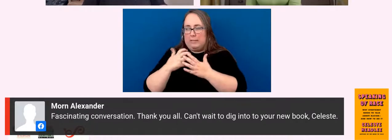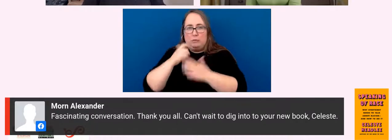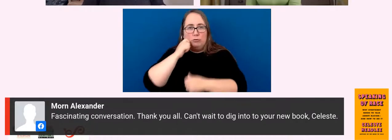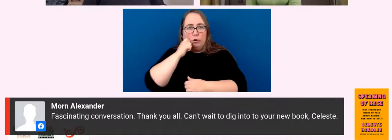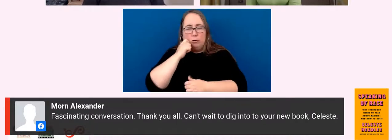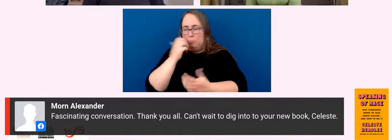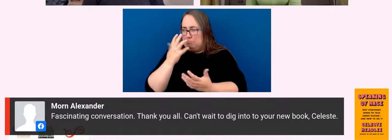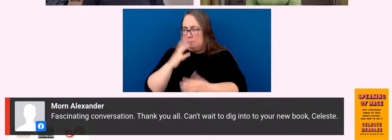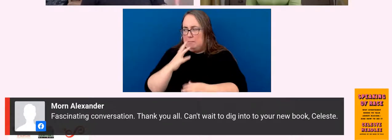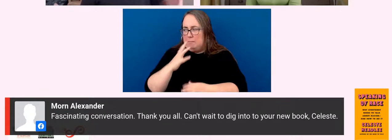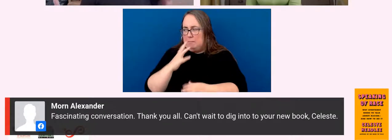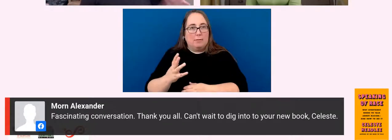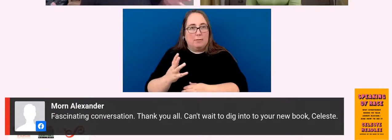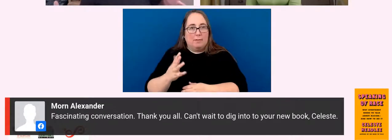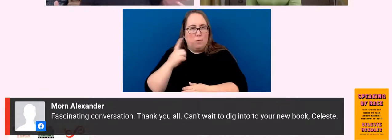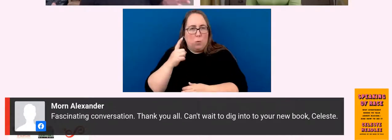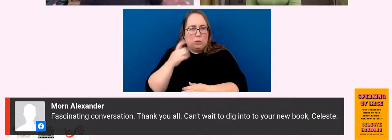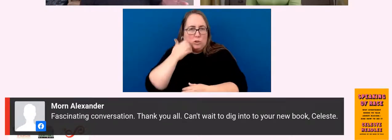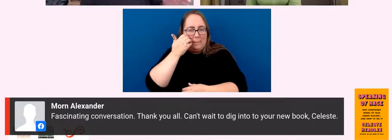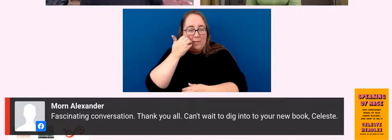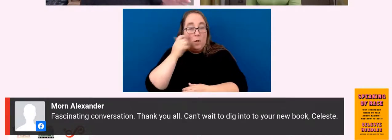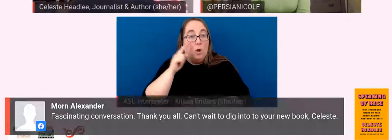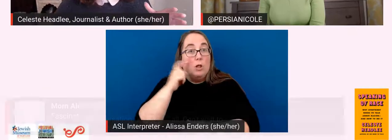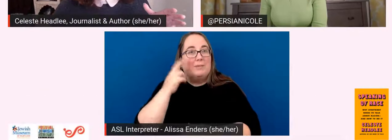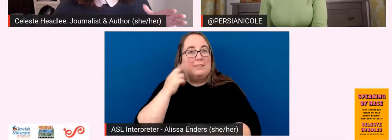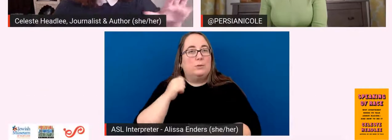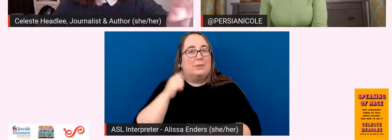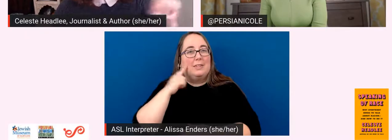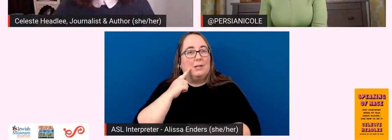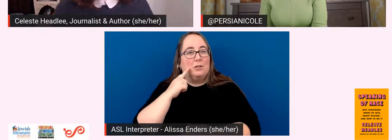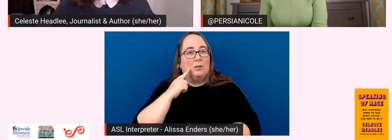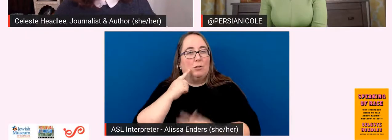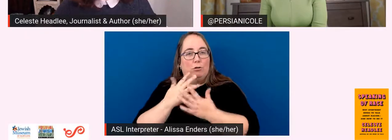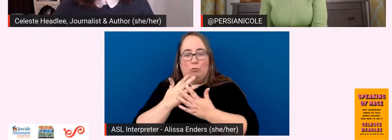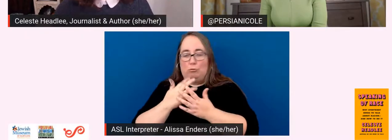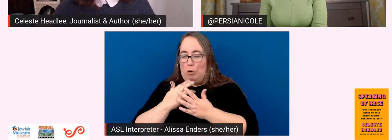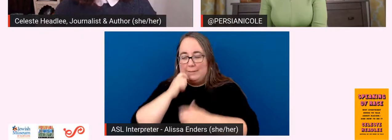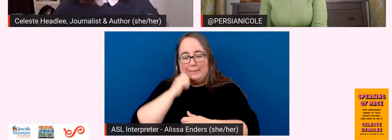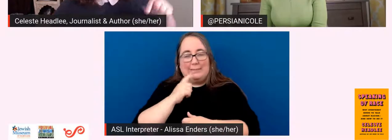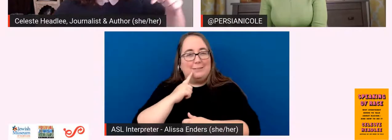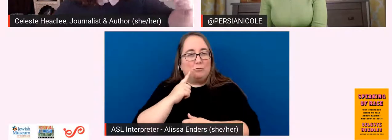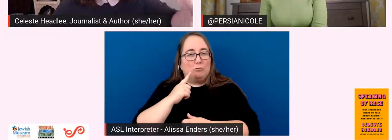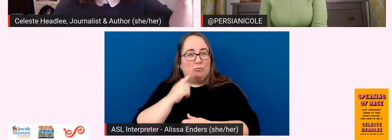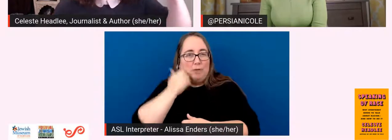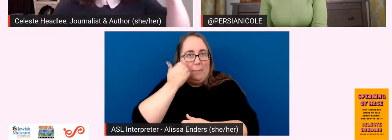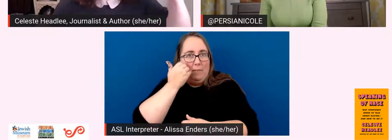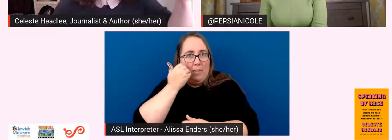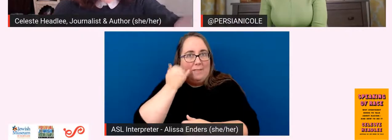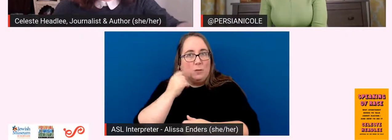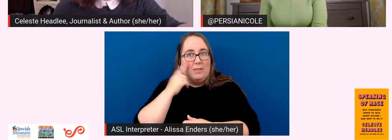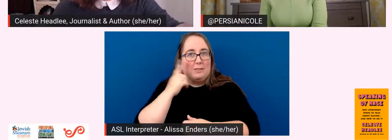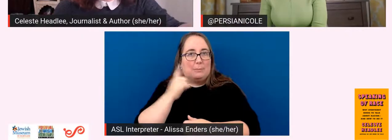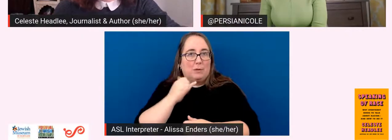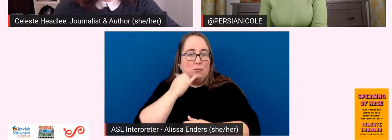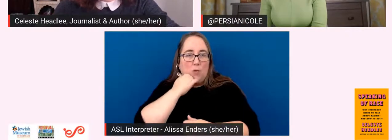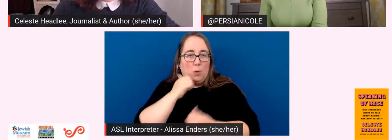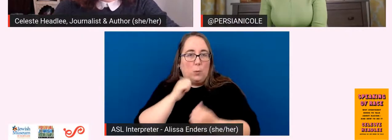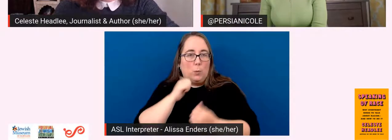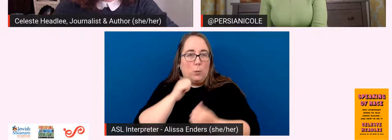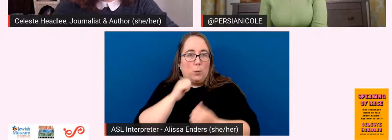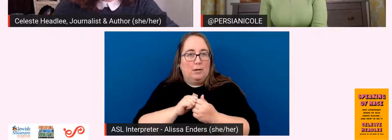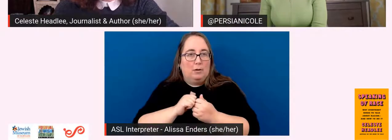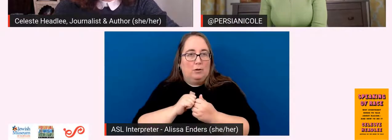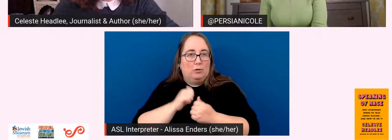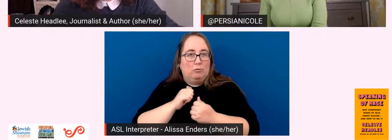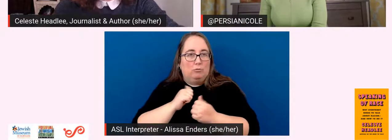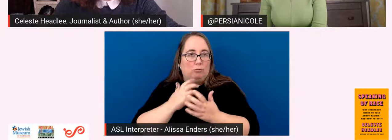would you think that's shameful? The only reason you'd think that noticing dark skin is shameful is if you think there's something wrong about having dark